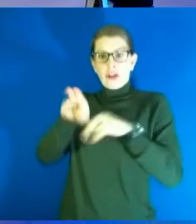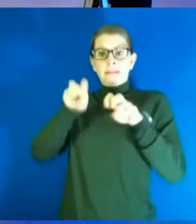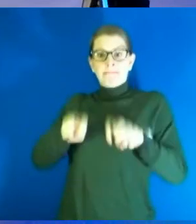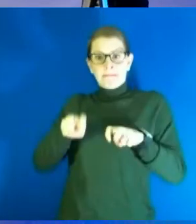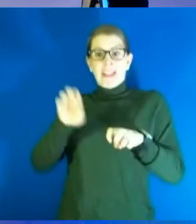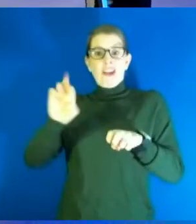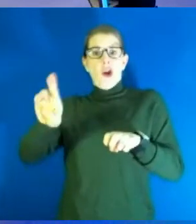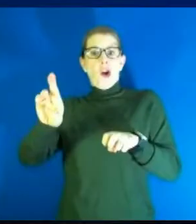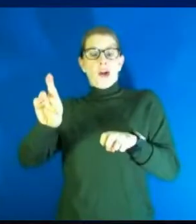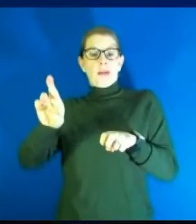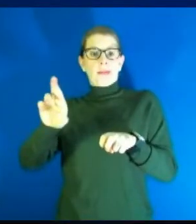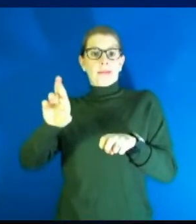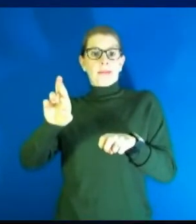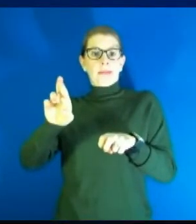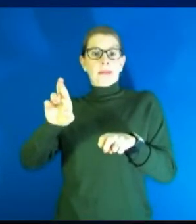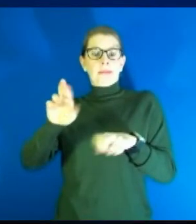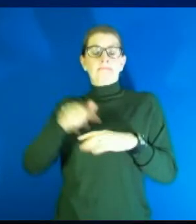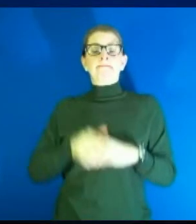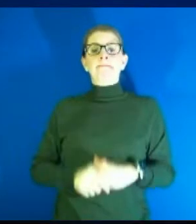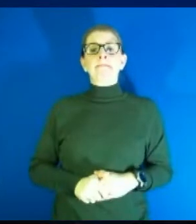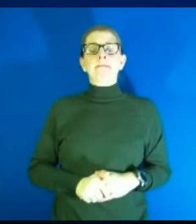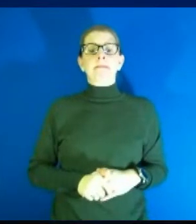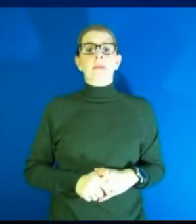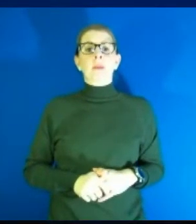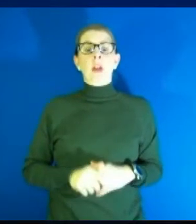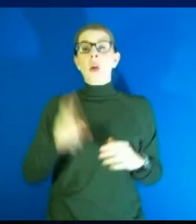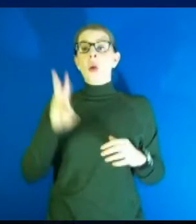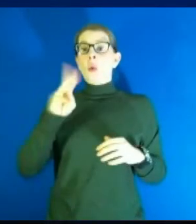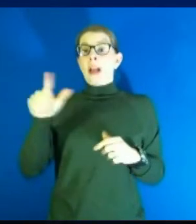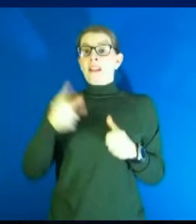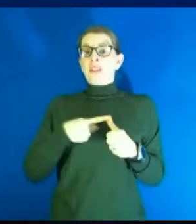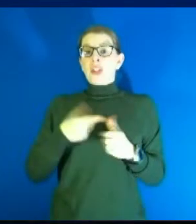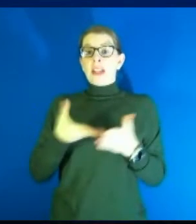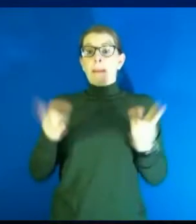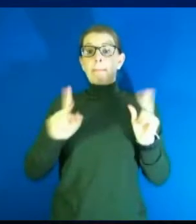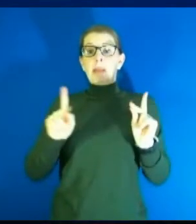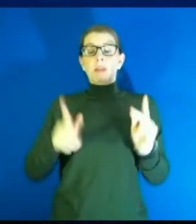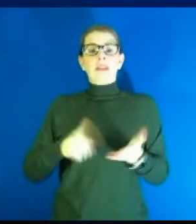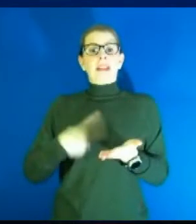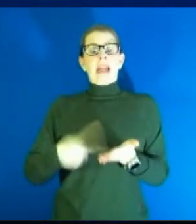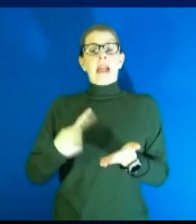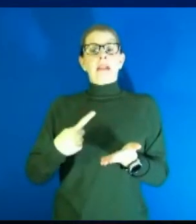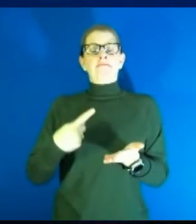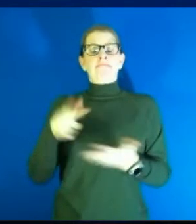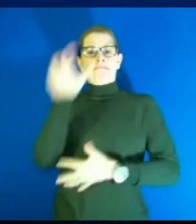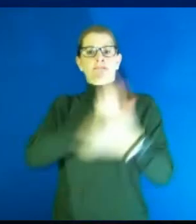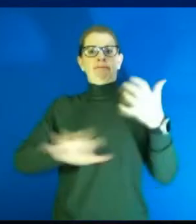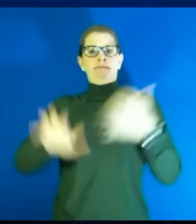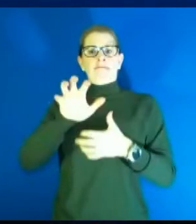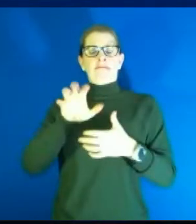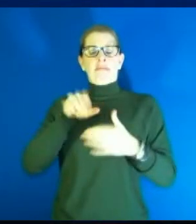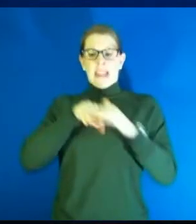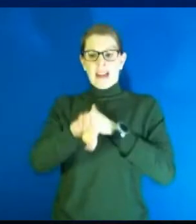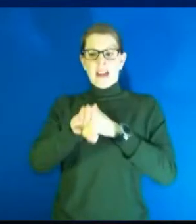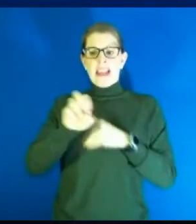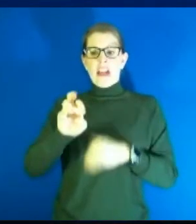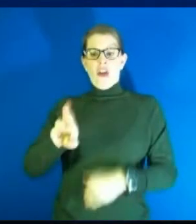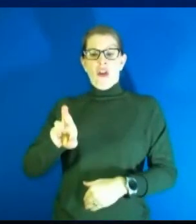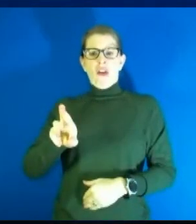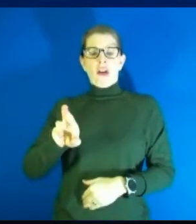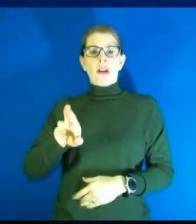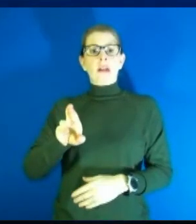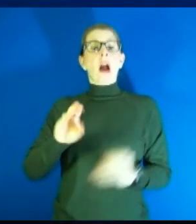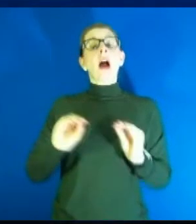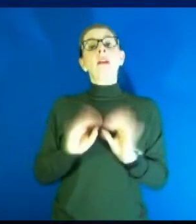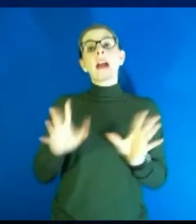today? Right. Well, I think the first thing that people sometimes that causes a little bit of confusion is they come into the emergency room, and obviously